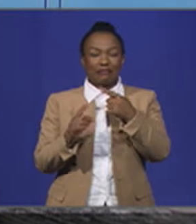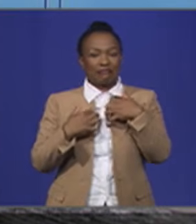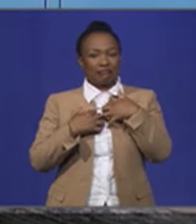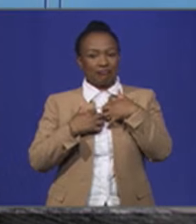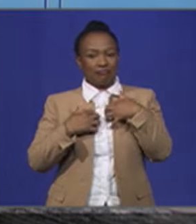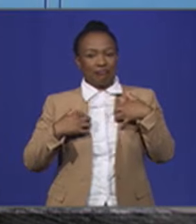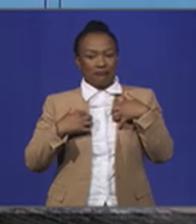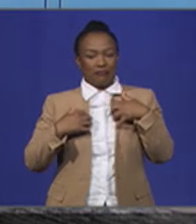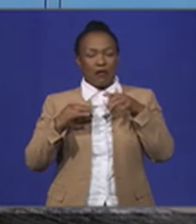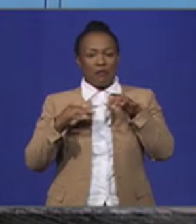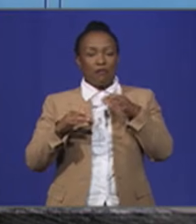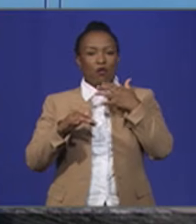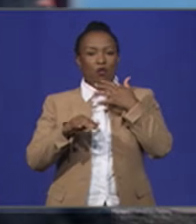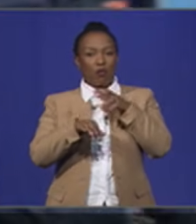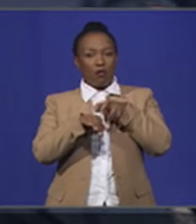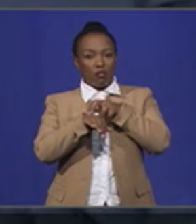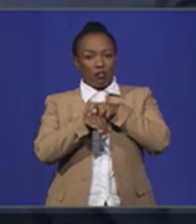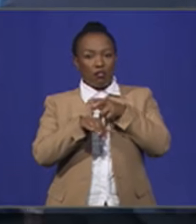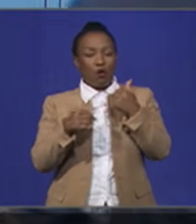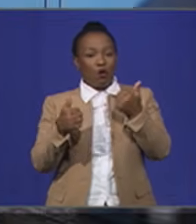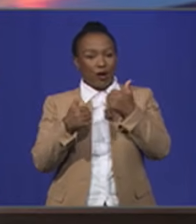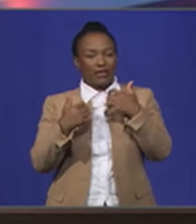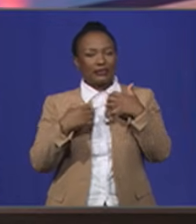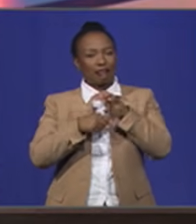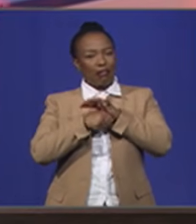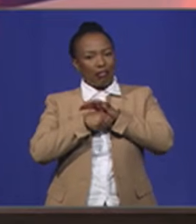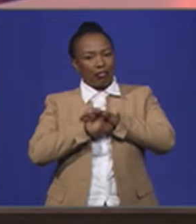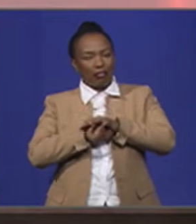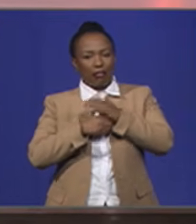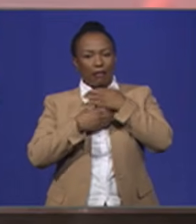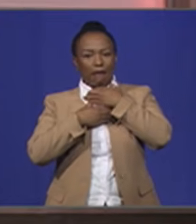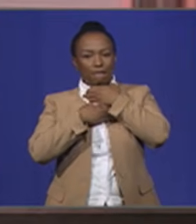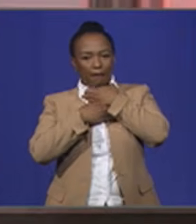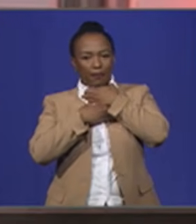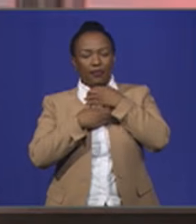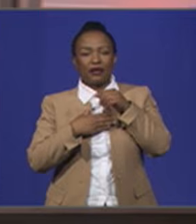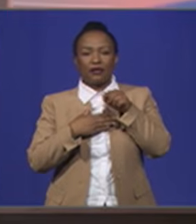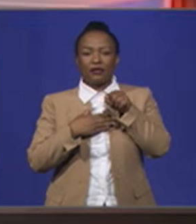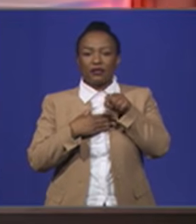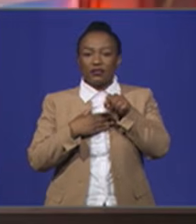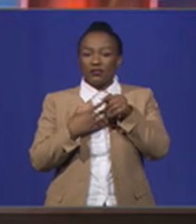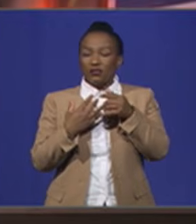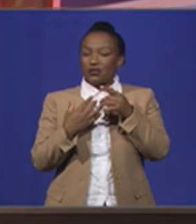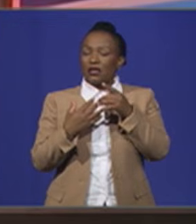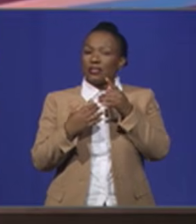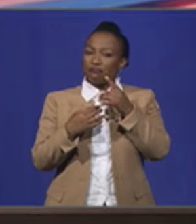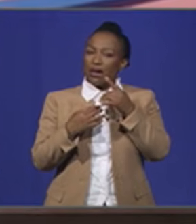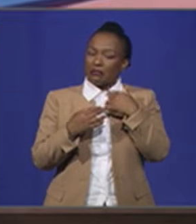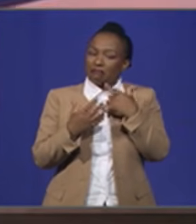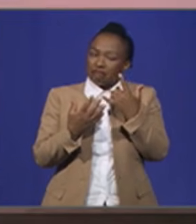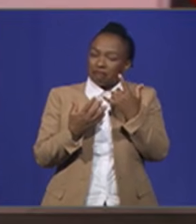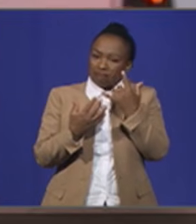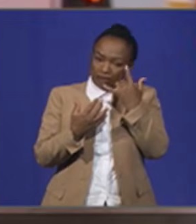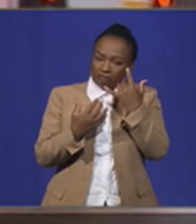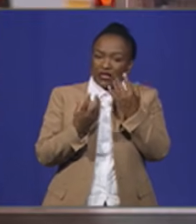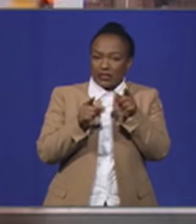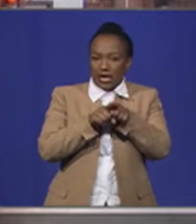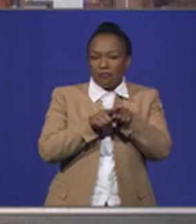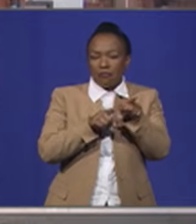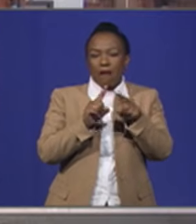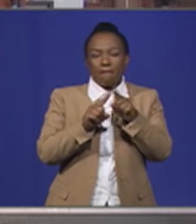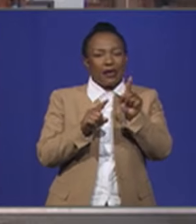go badirisi ba ba setseng ba imetswe. A re ba lela le badirisi mme le bone ba patelesega go